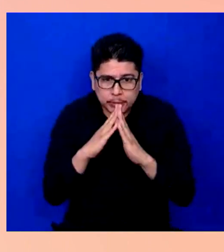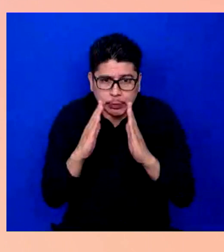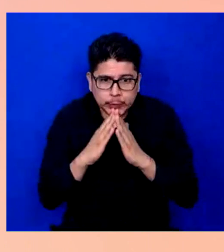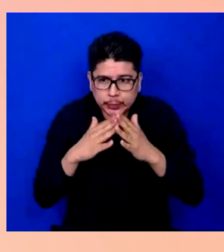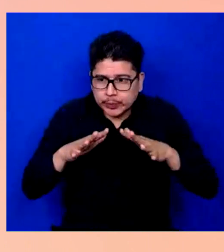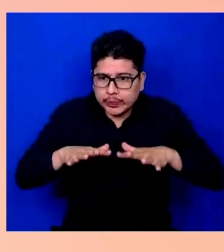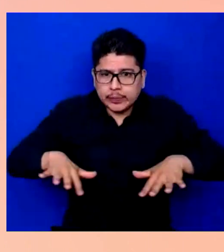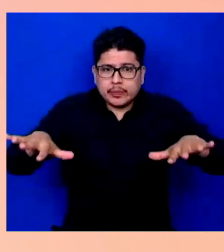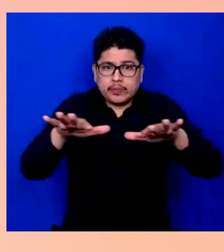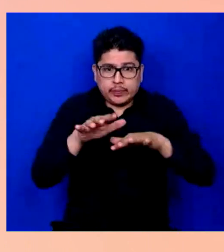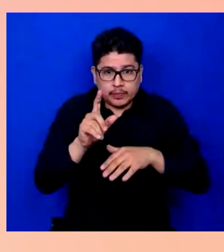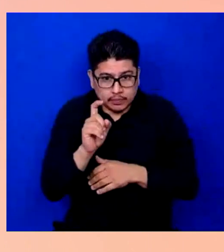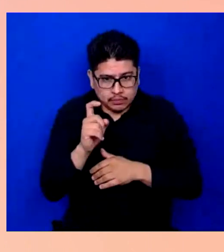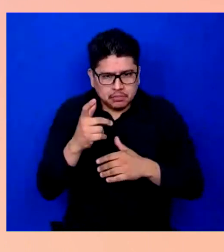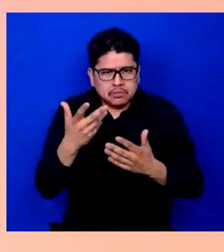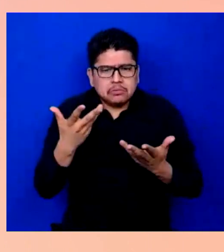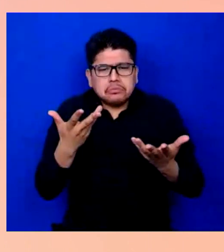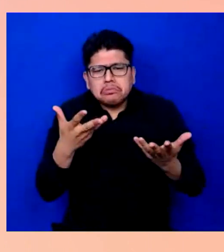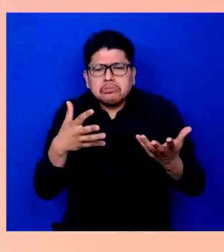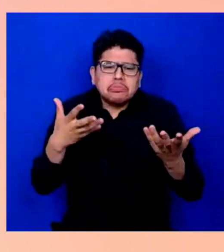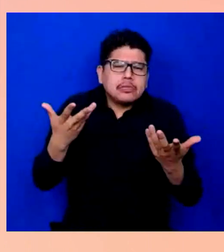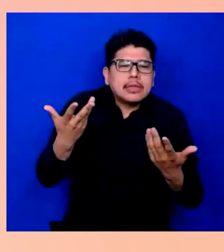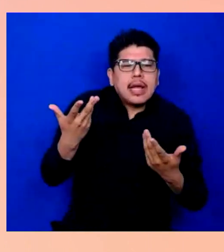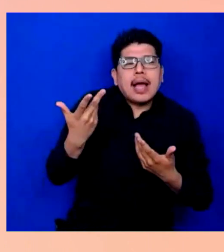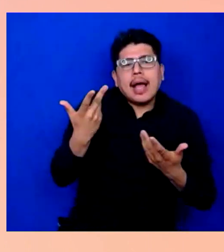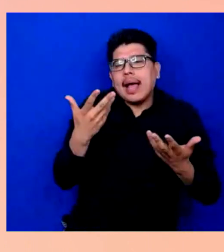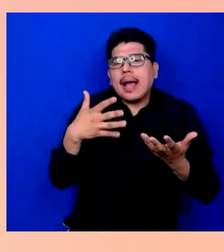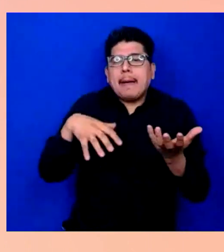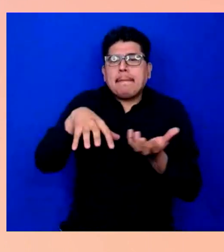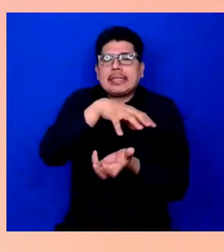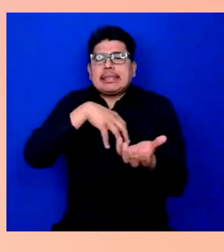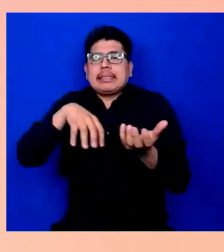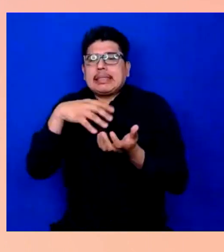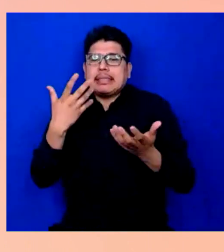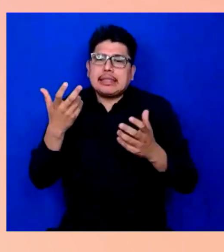up a little bit, let's have Alejandro start and we'll go in reverse order.